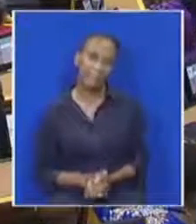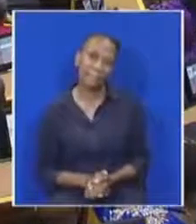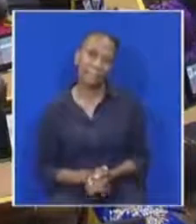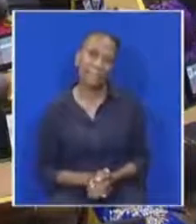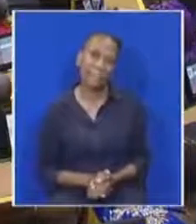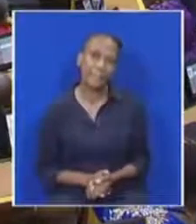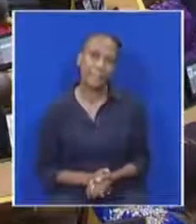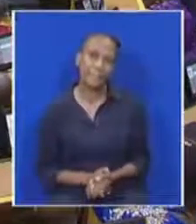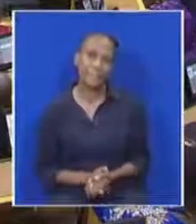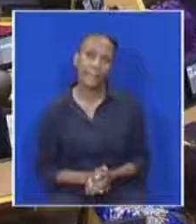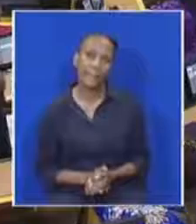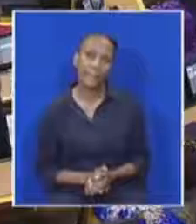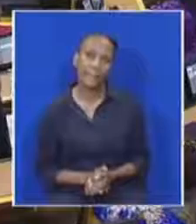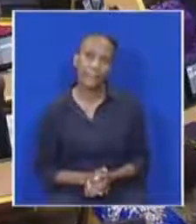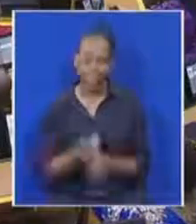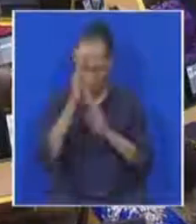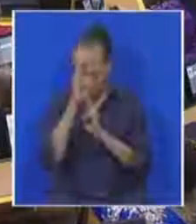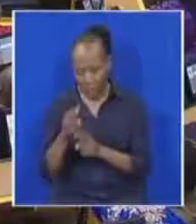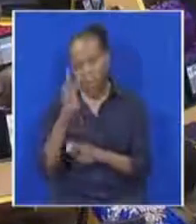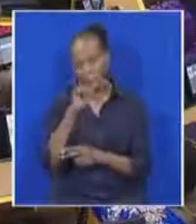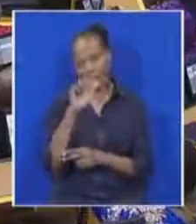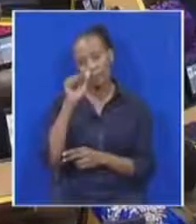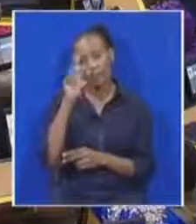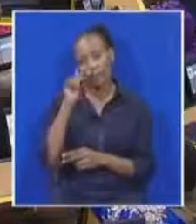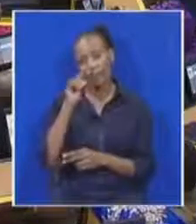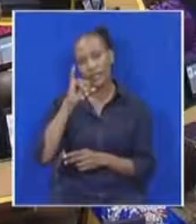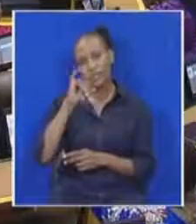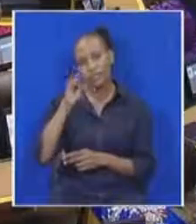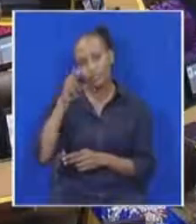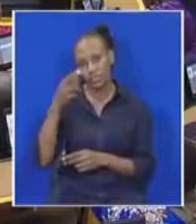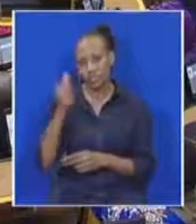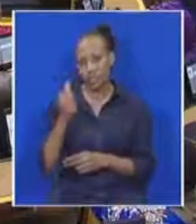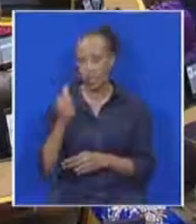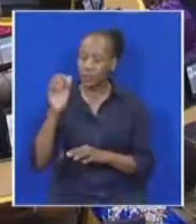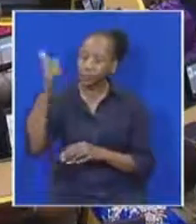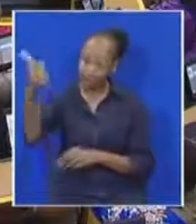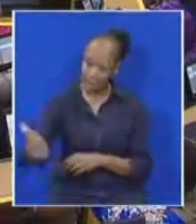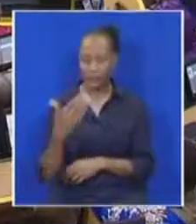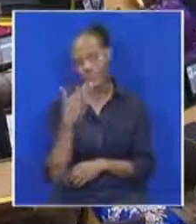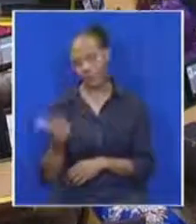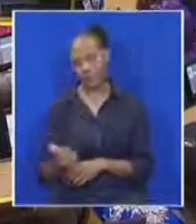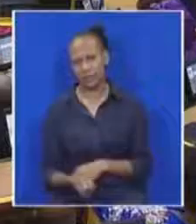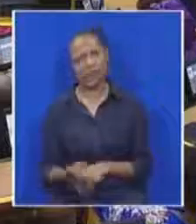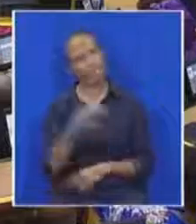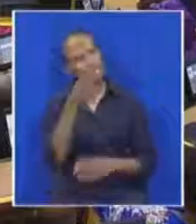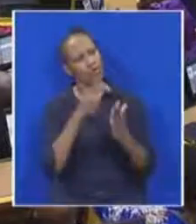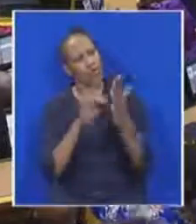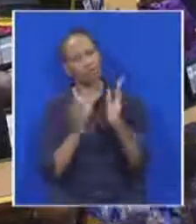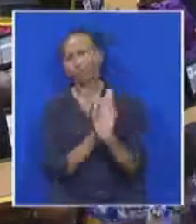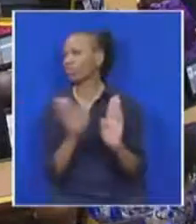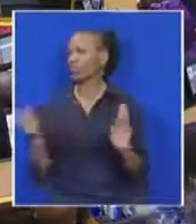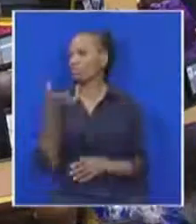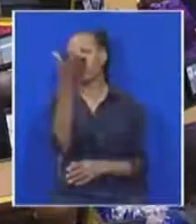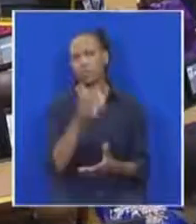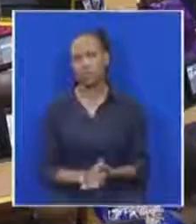Honorable Madisha, I did not recognize you. Please take your seat. You are not following the rules. Please take